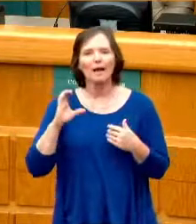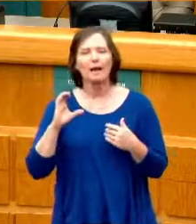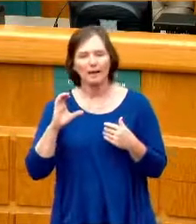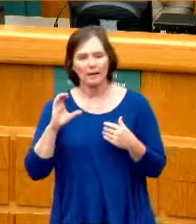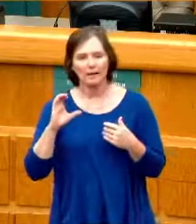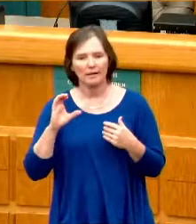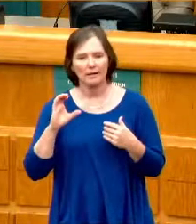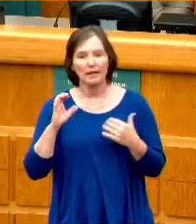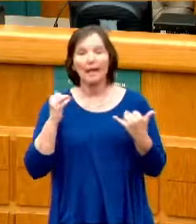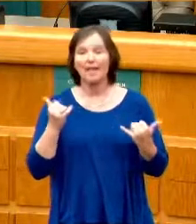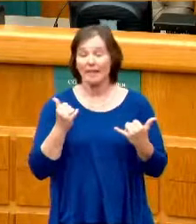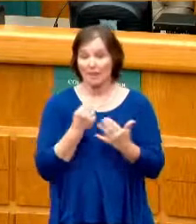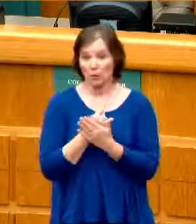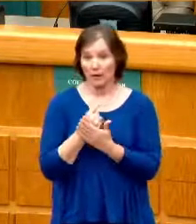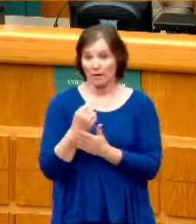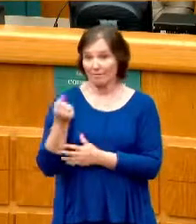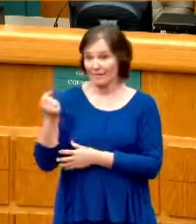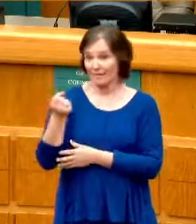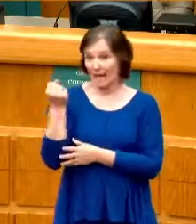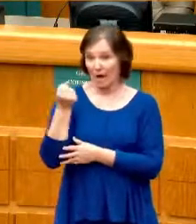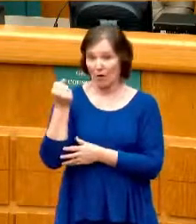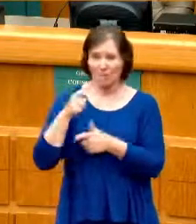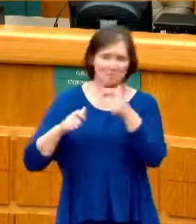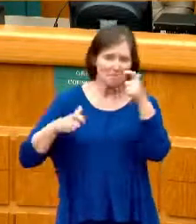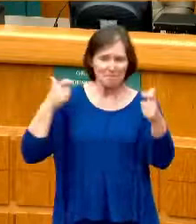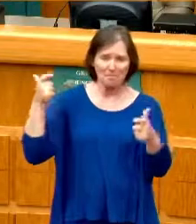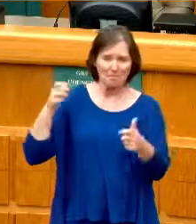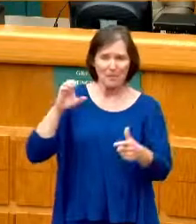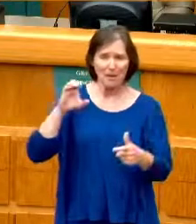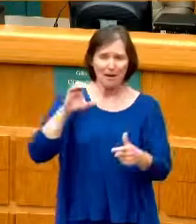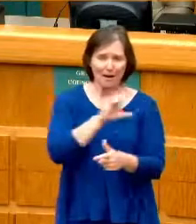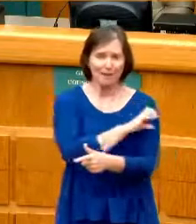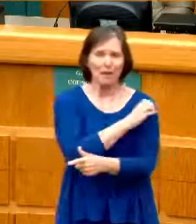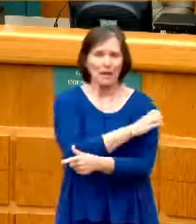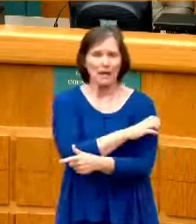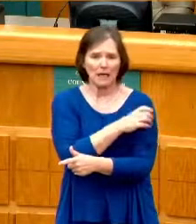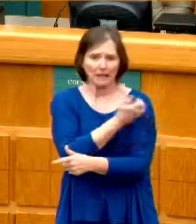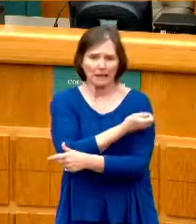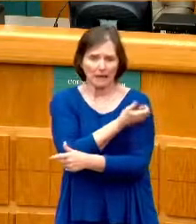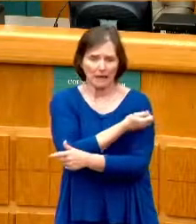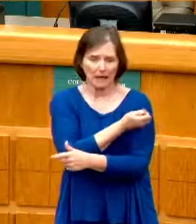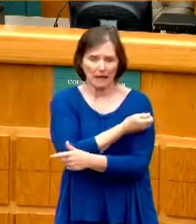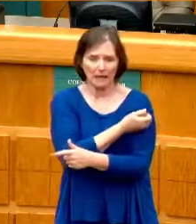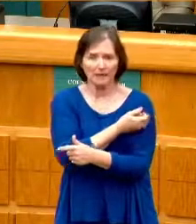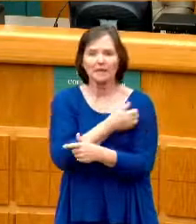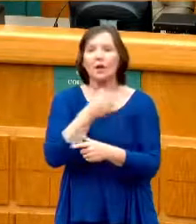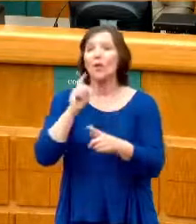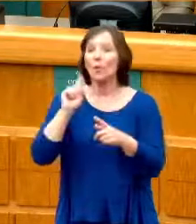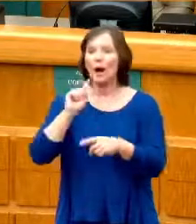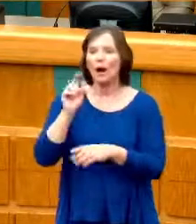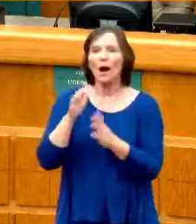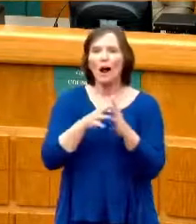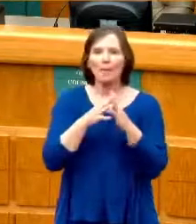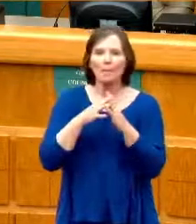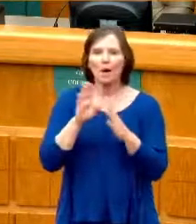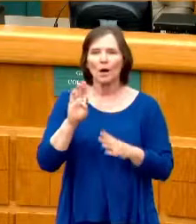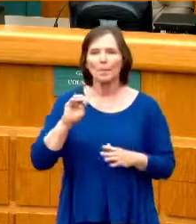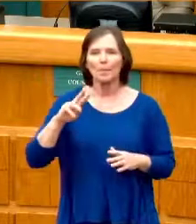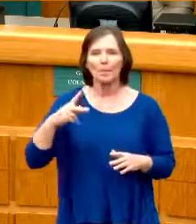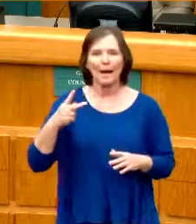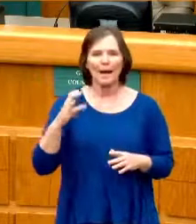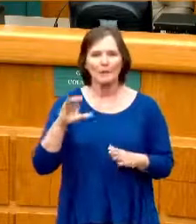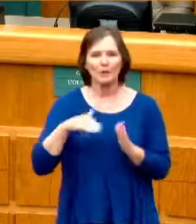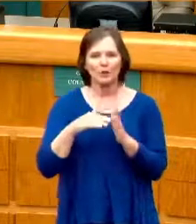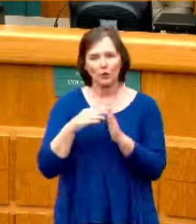big clinic this Saturday at American Bank Center from 9 a.m. to 3 p.m., and it's a walk-through clinic.